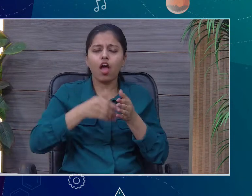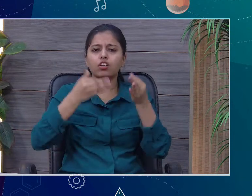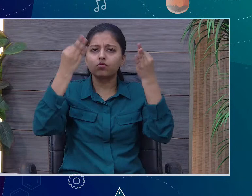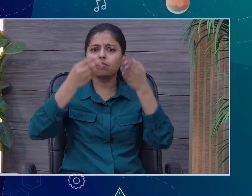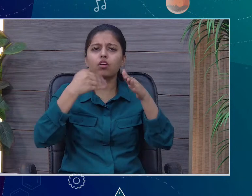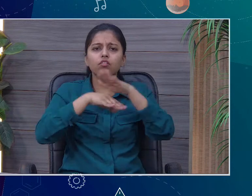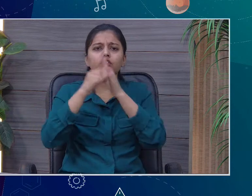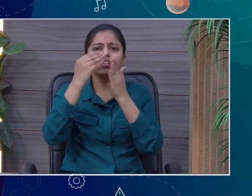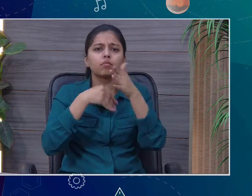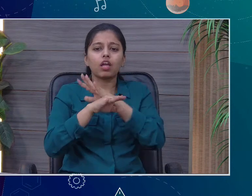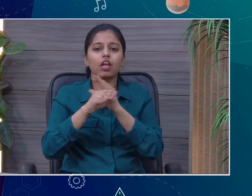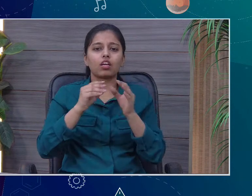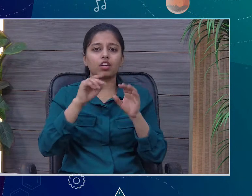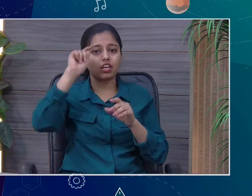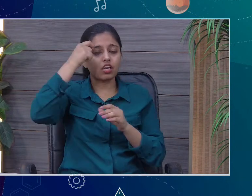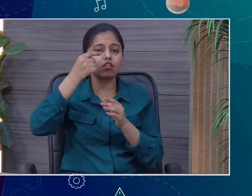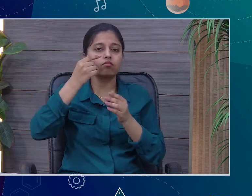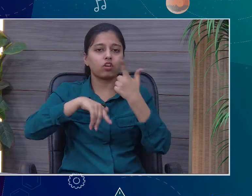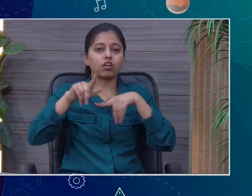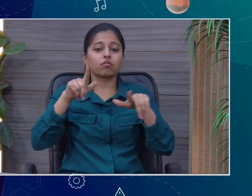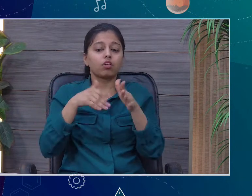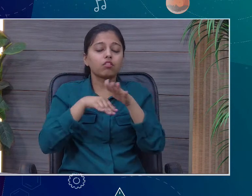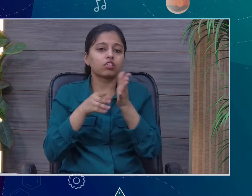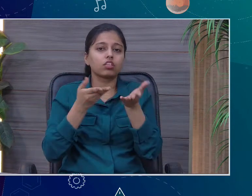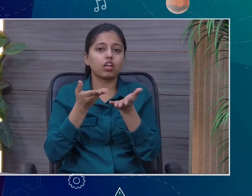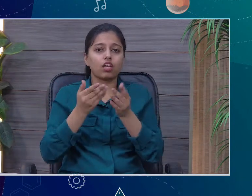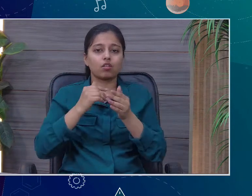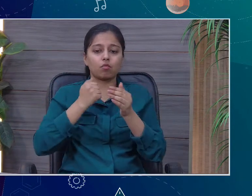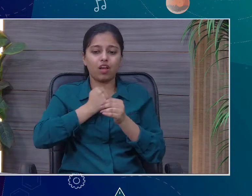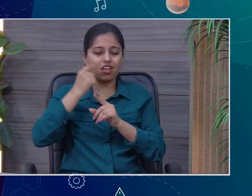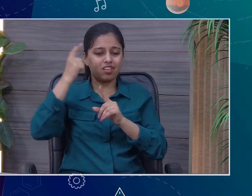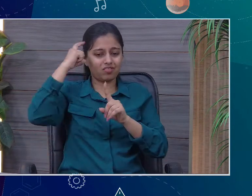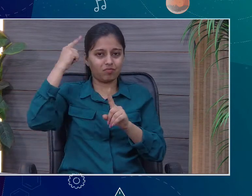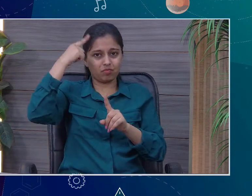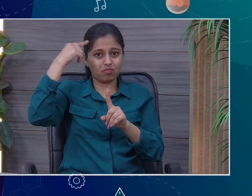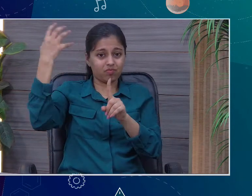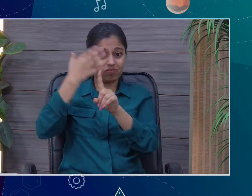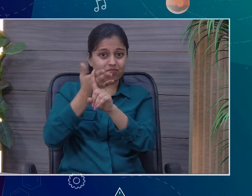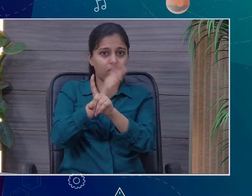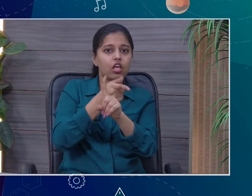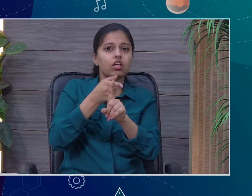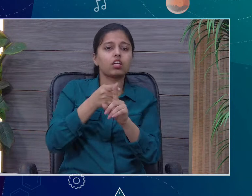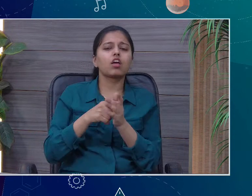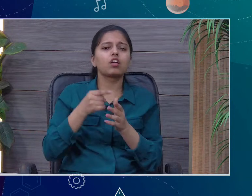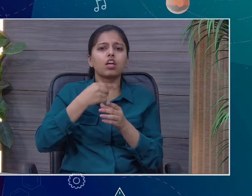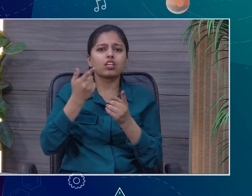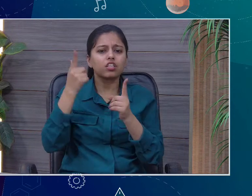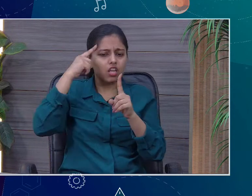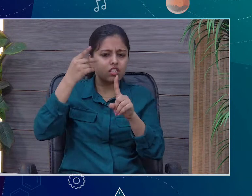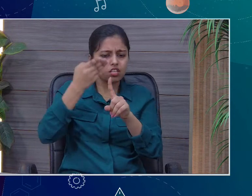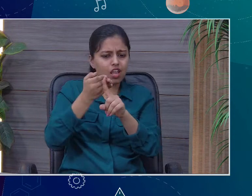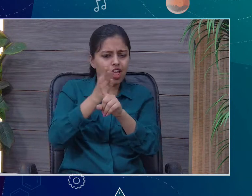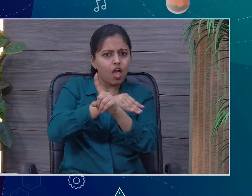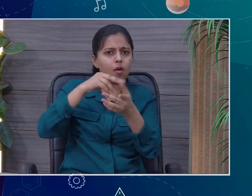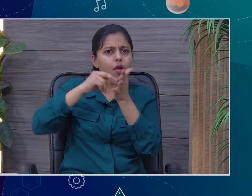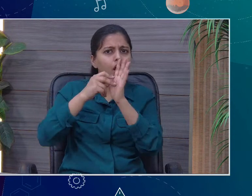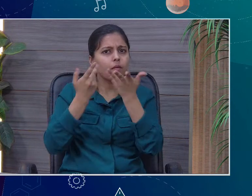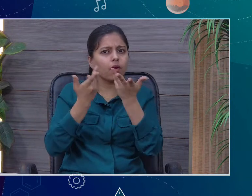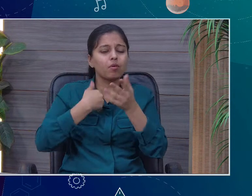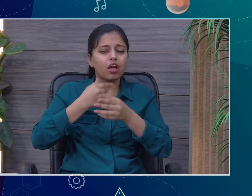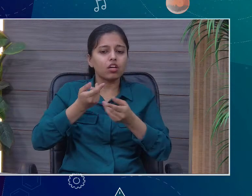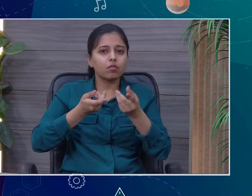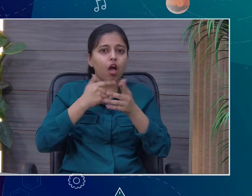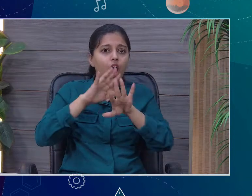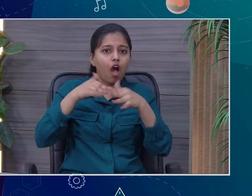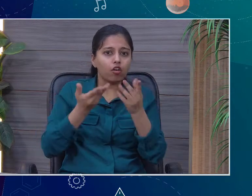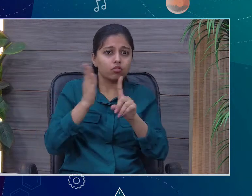standard English student. My shadow. So what exactly shadow is and how we can form it? Is it natural for all the objects